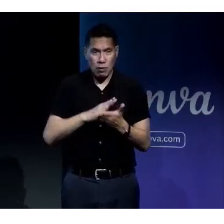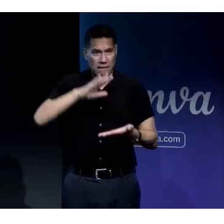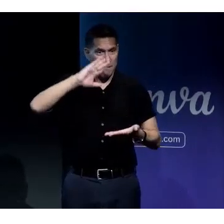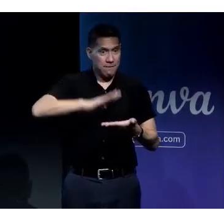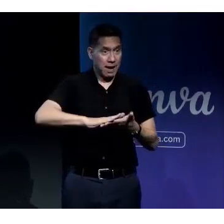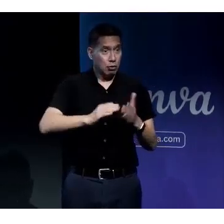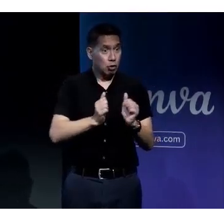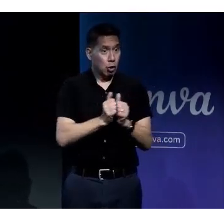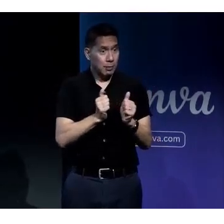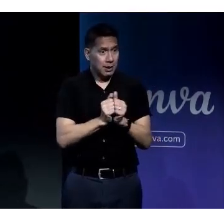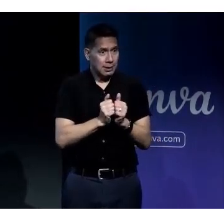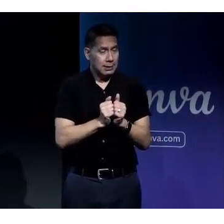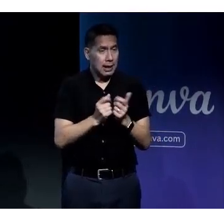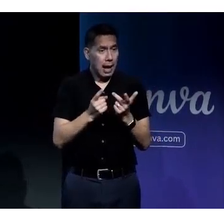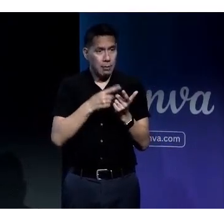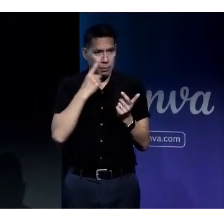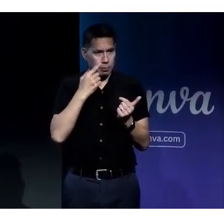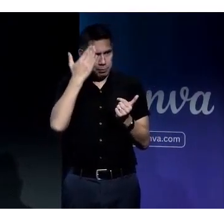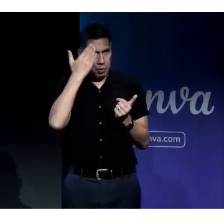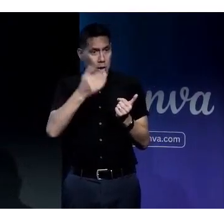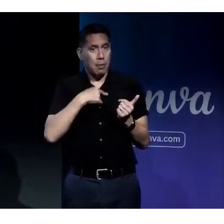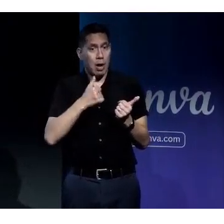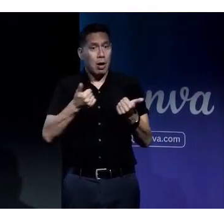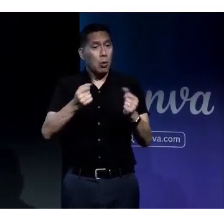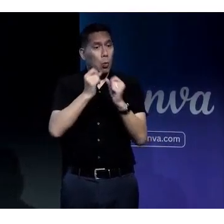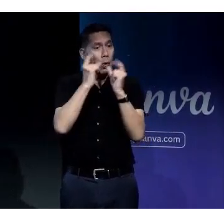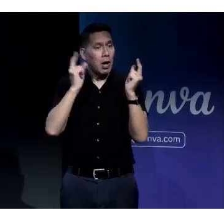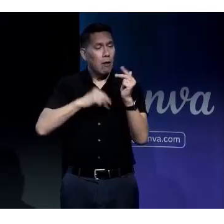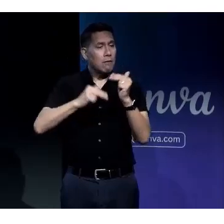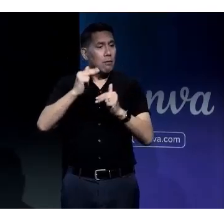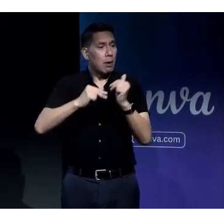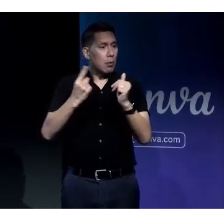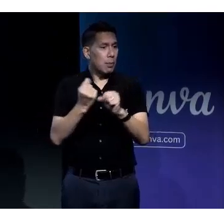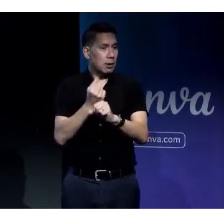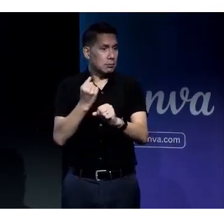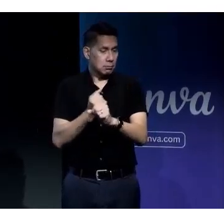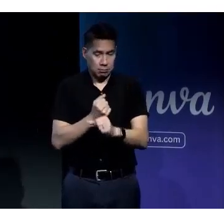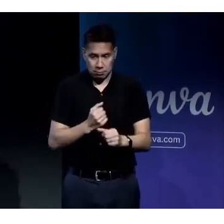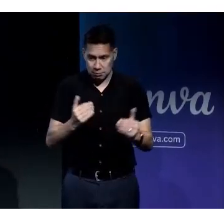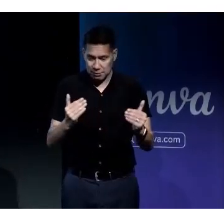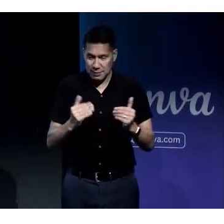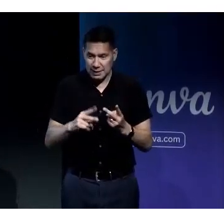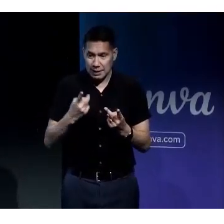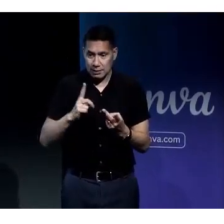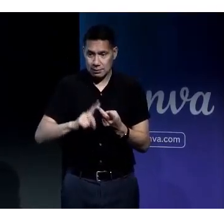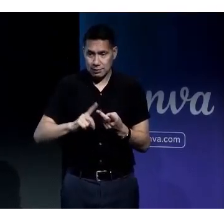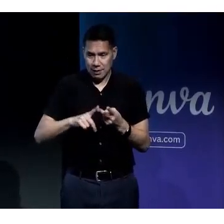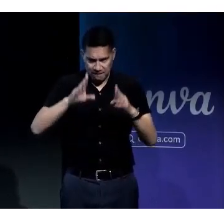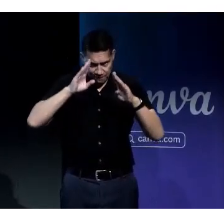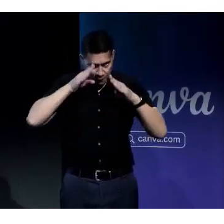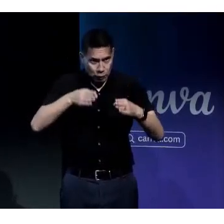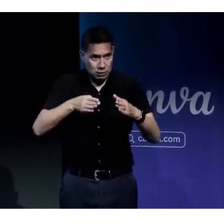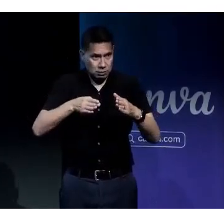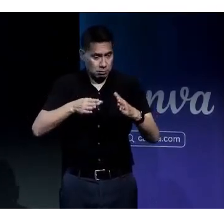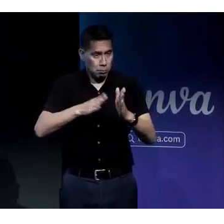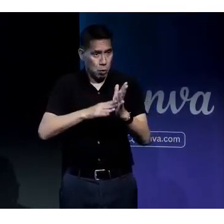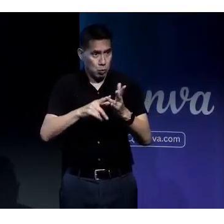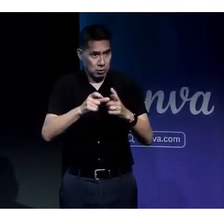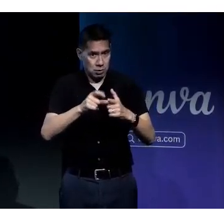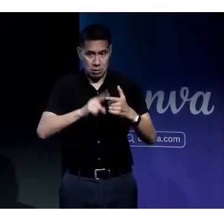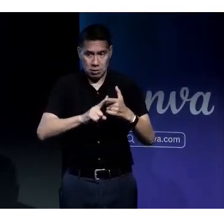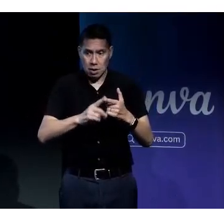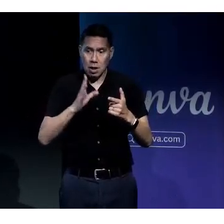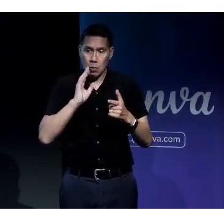to the user, but good to be aware of as developers. The second mode, focus mode, is used when we are tabbing to elements